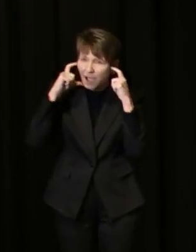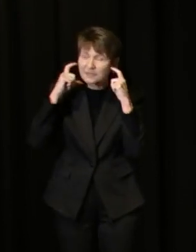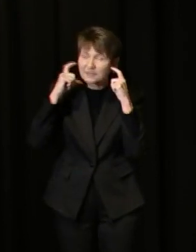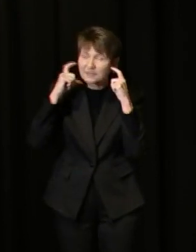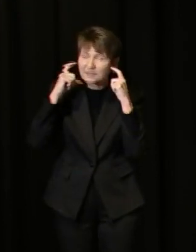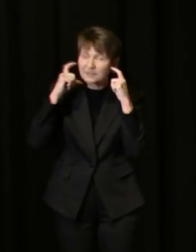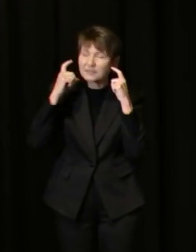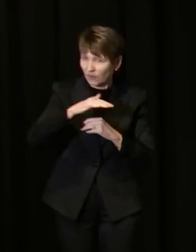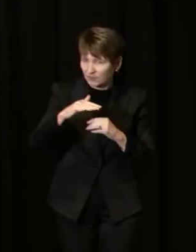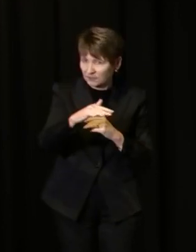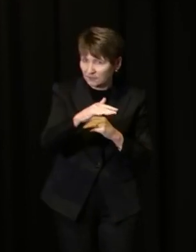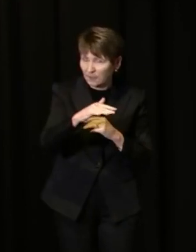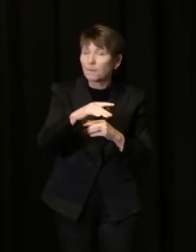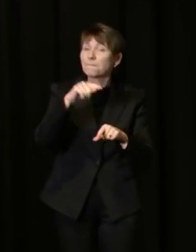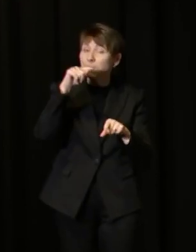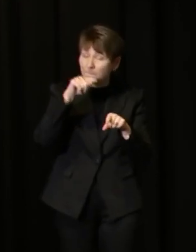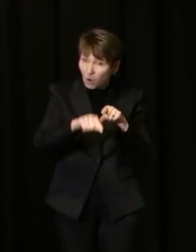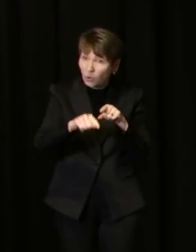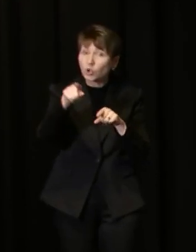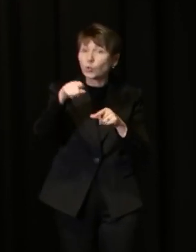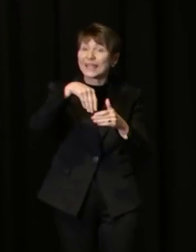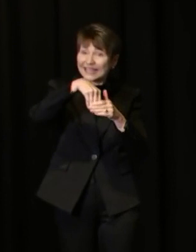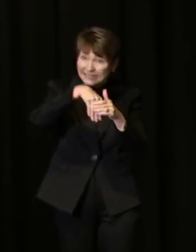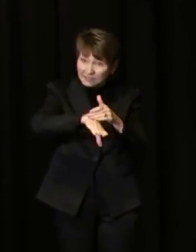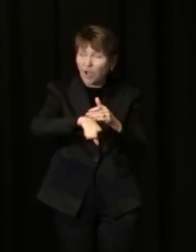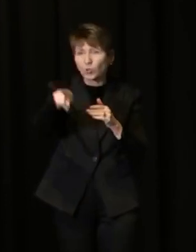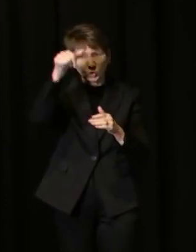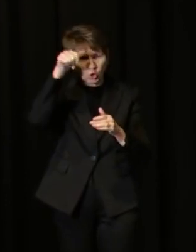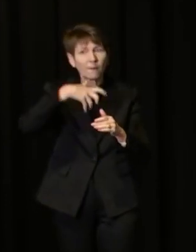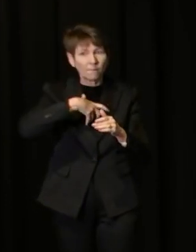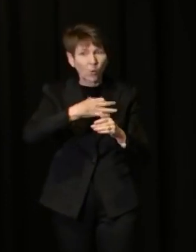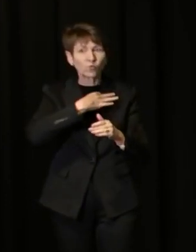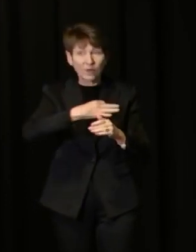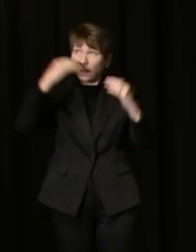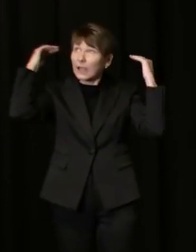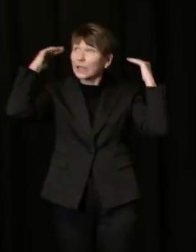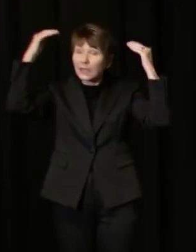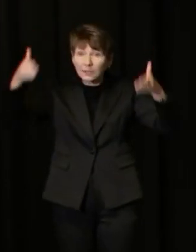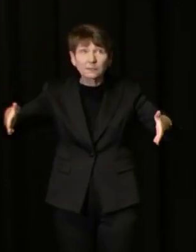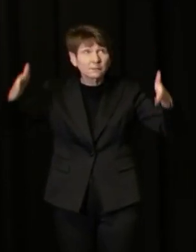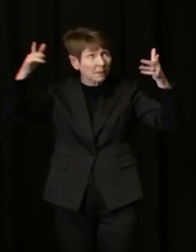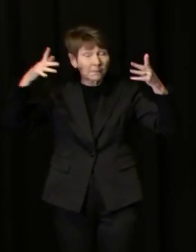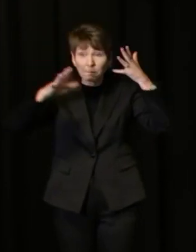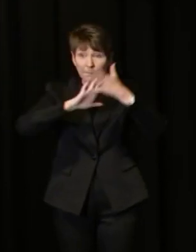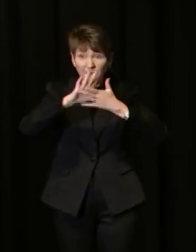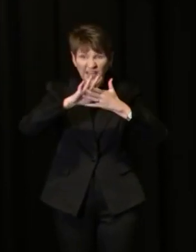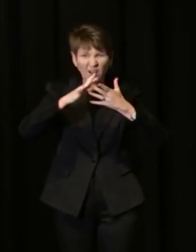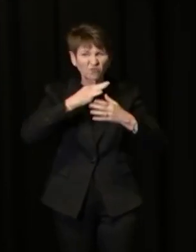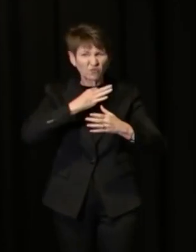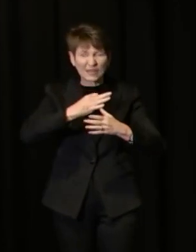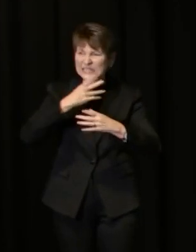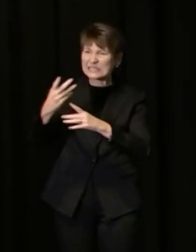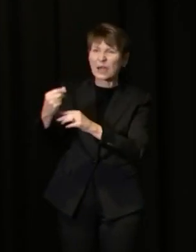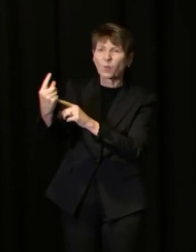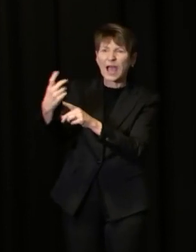settings, principally indoors, where there is a greater risk, and the economy being open to you